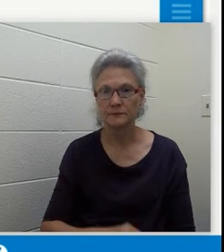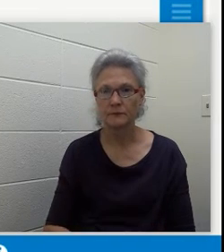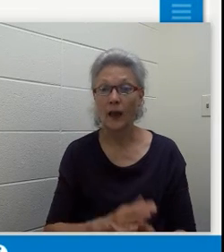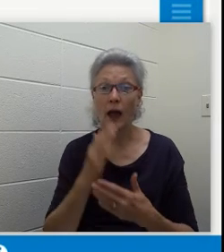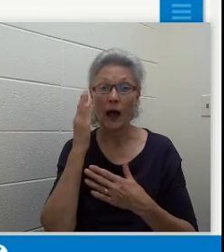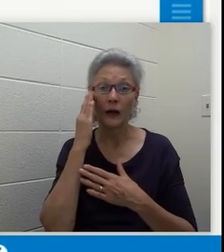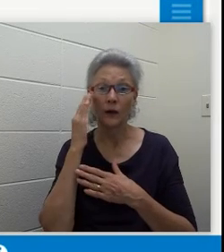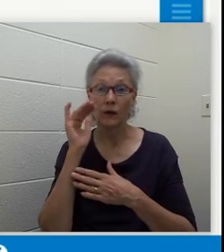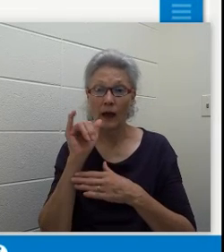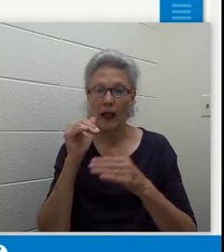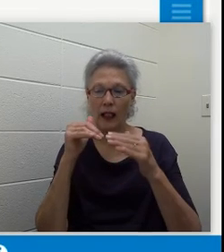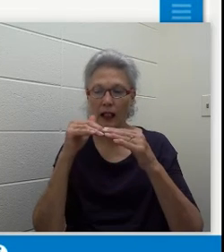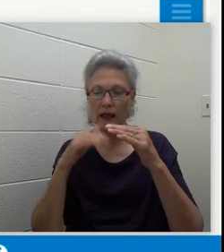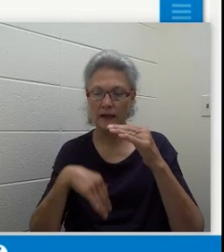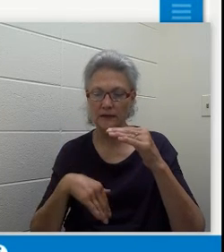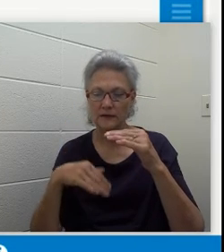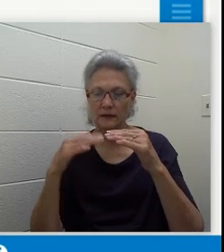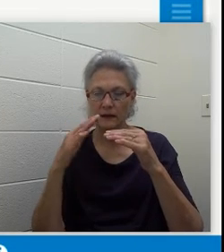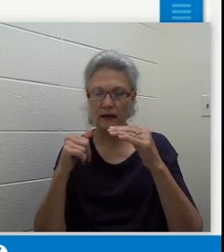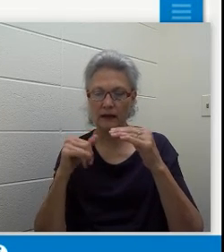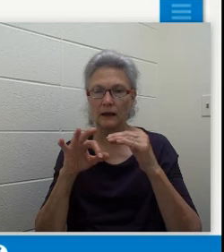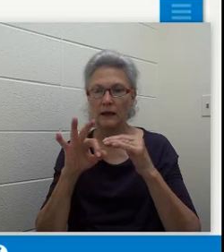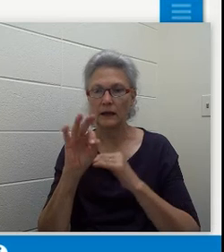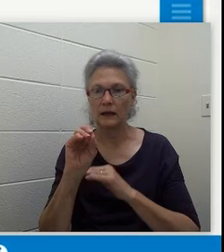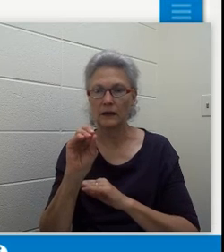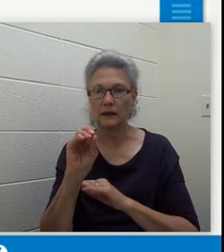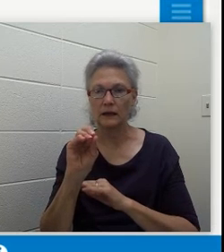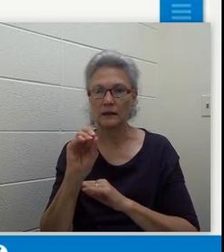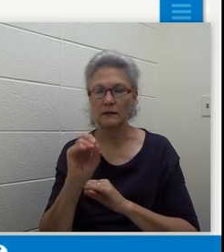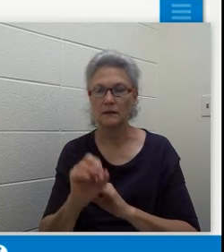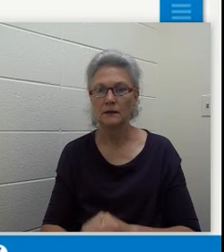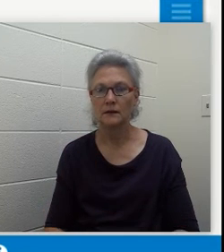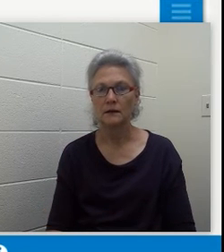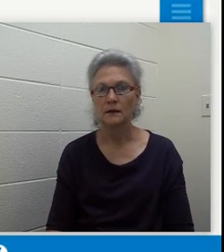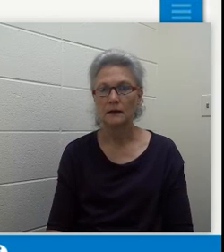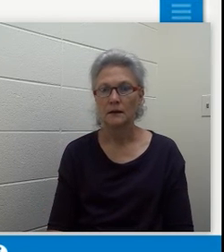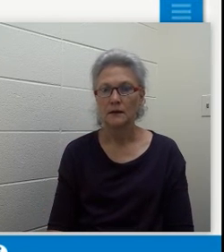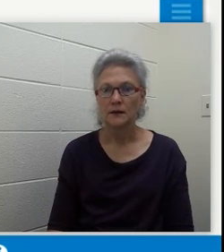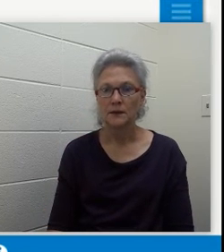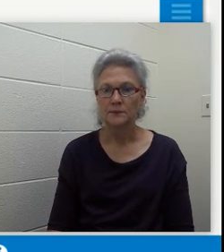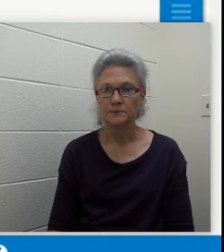And I know that it's less than 90.